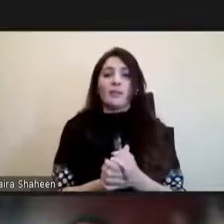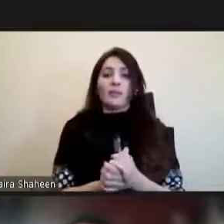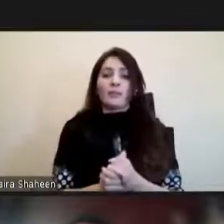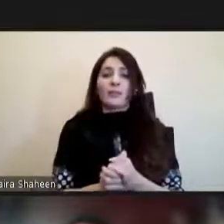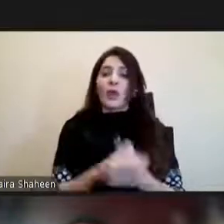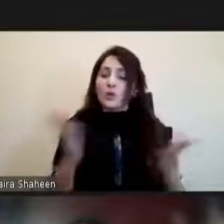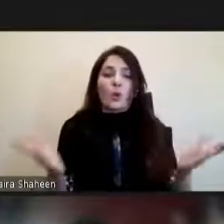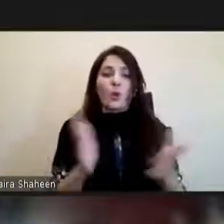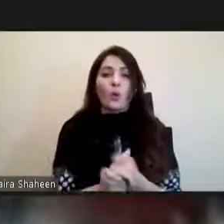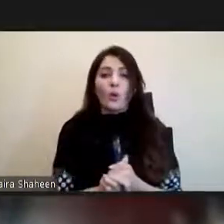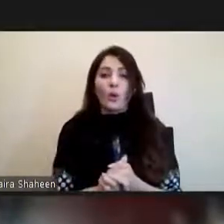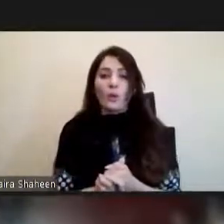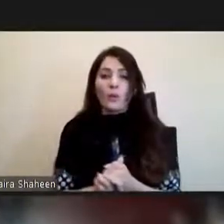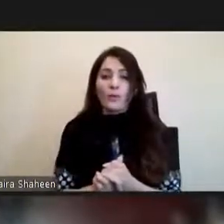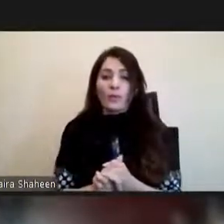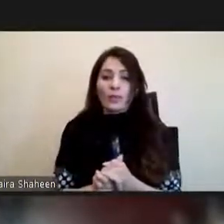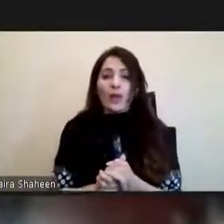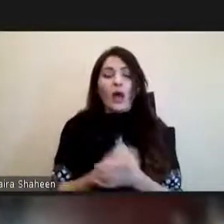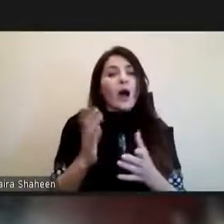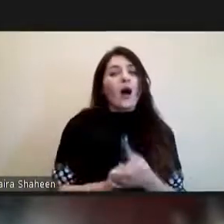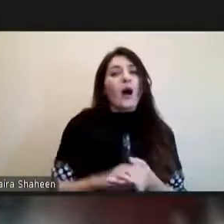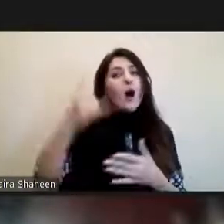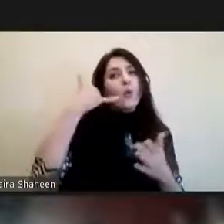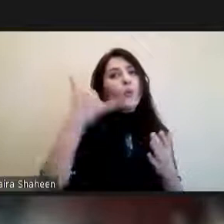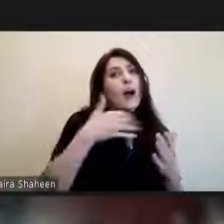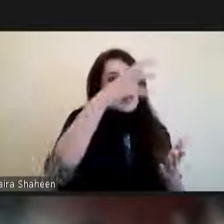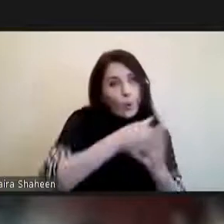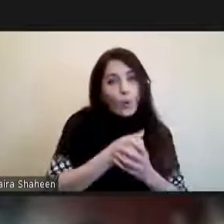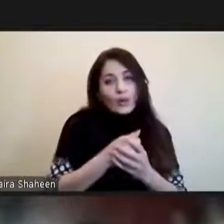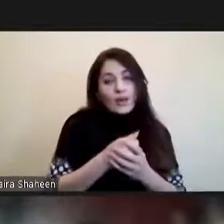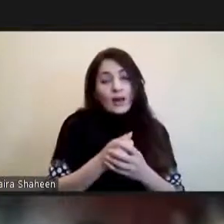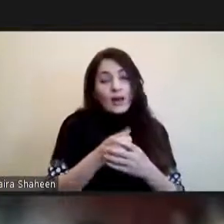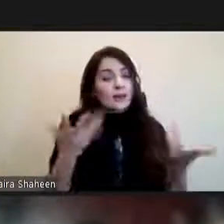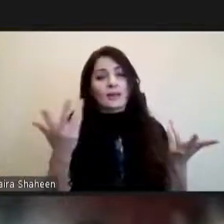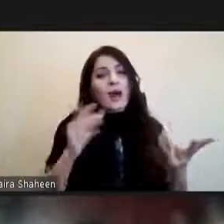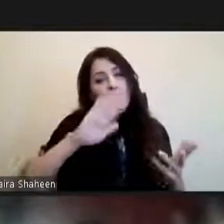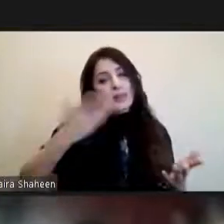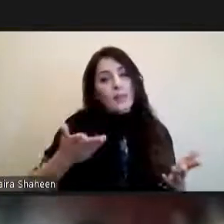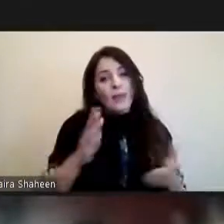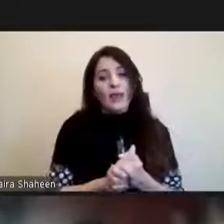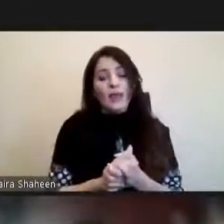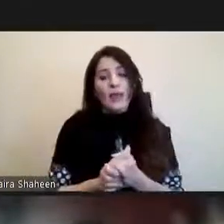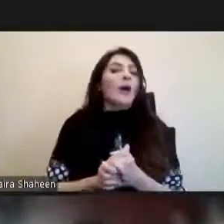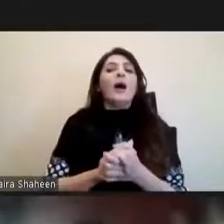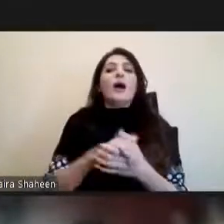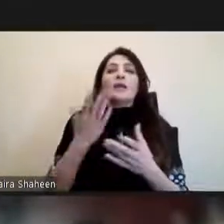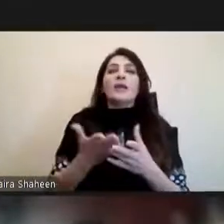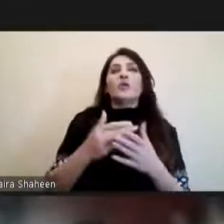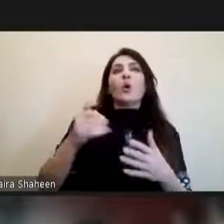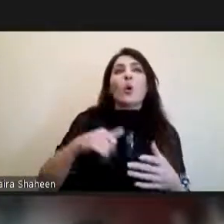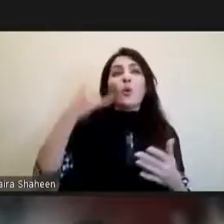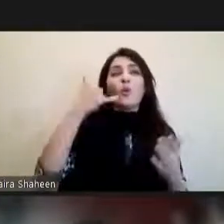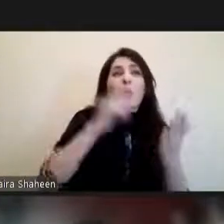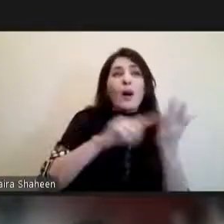So in terms of mobile ownership, our data has shown us that a mobile disability gap exists. This means